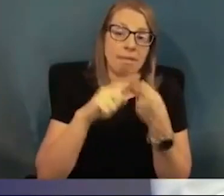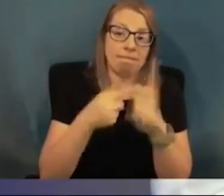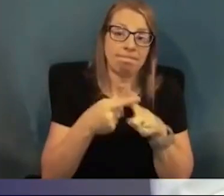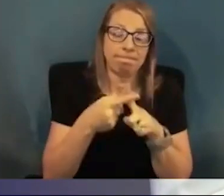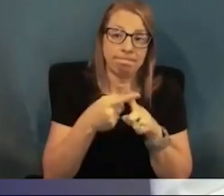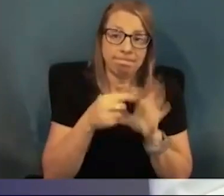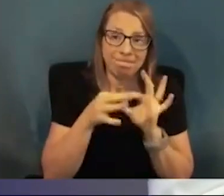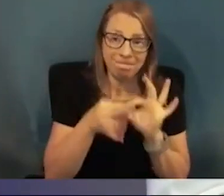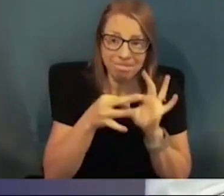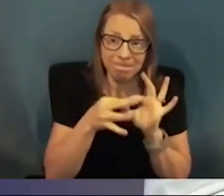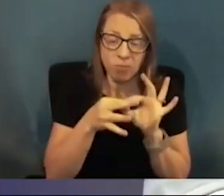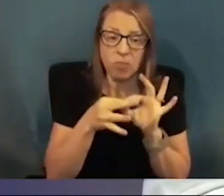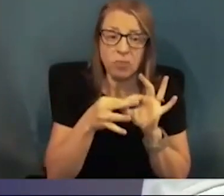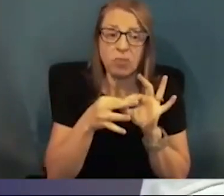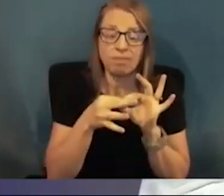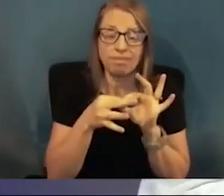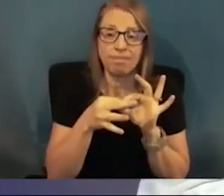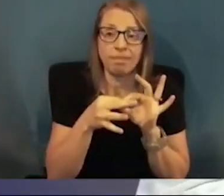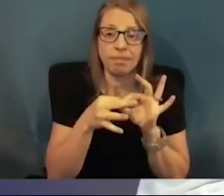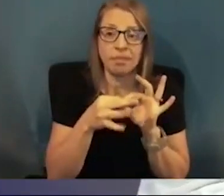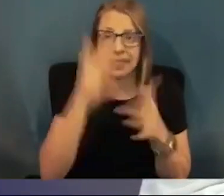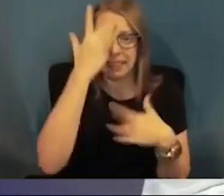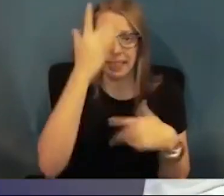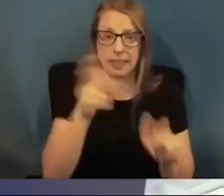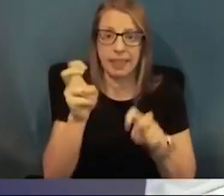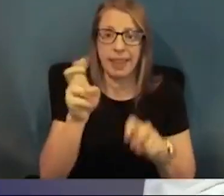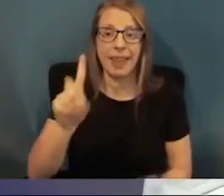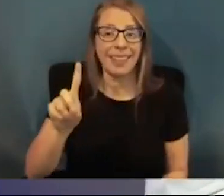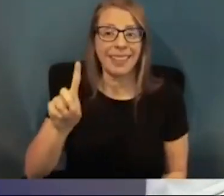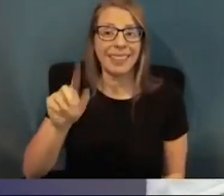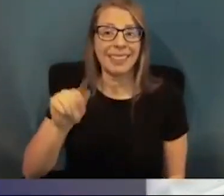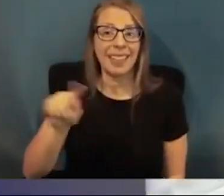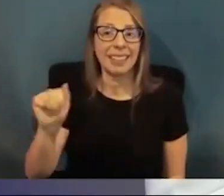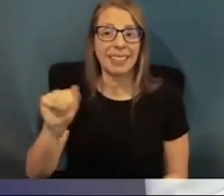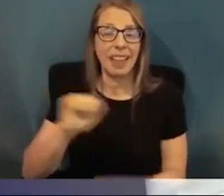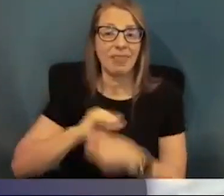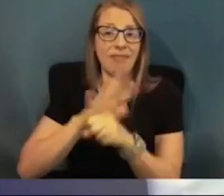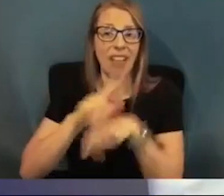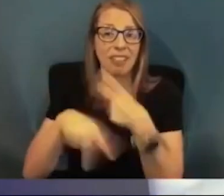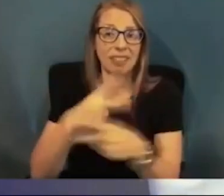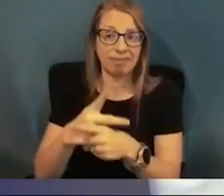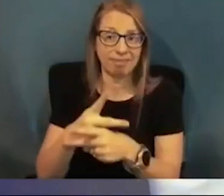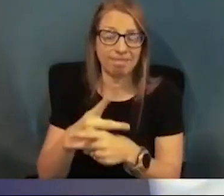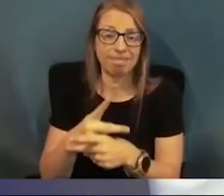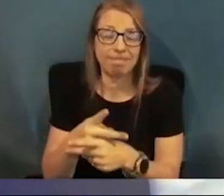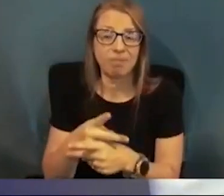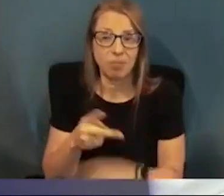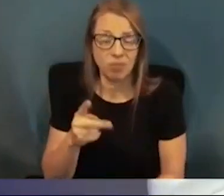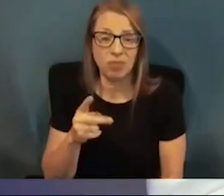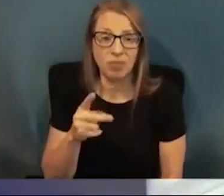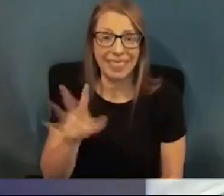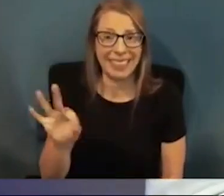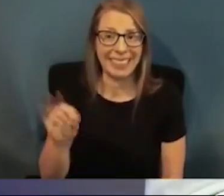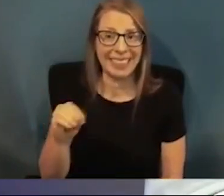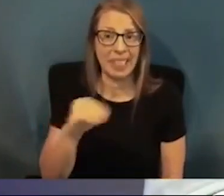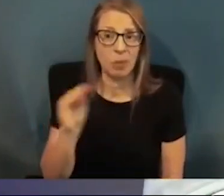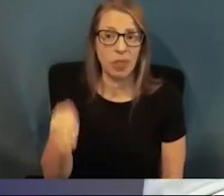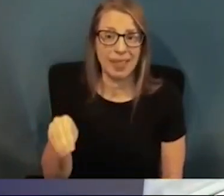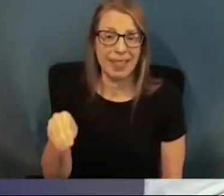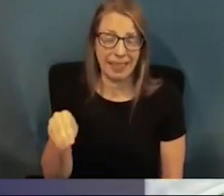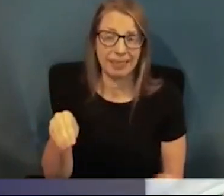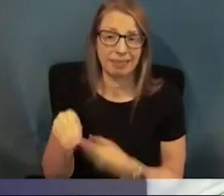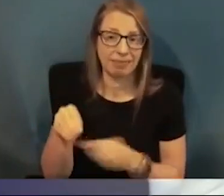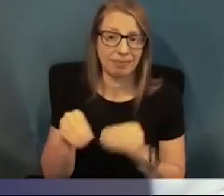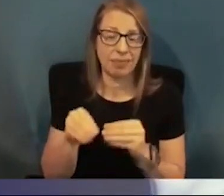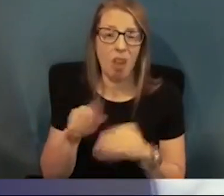it's ravaging, especially the Delta variant. This is the concern, I think, with about 90% of all the tests